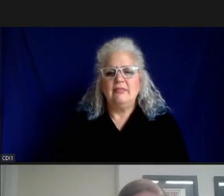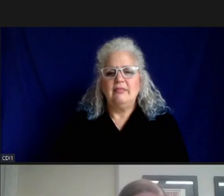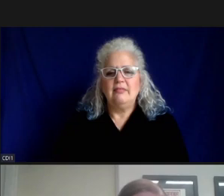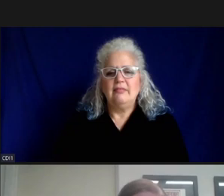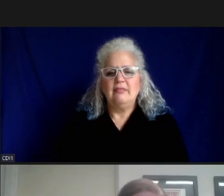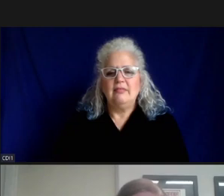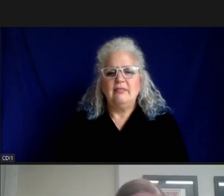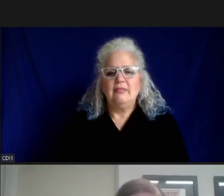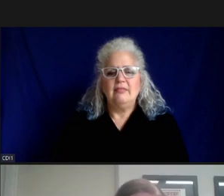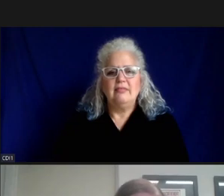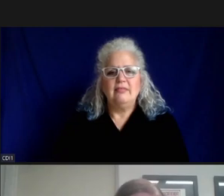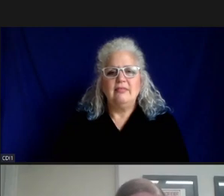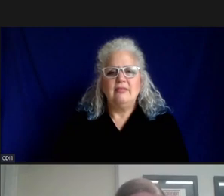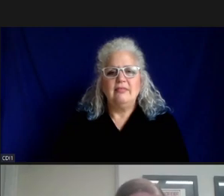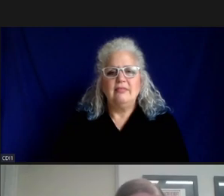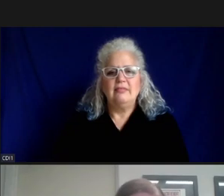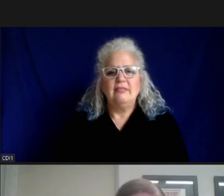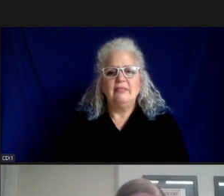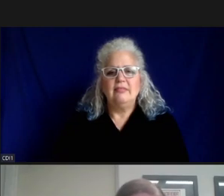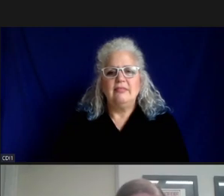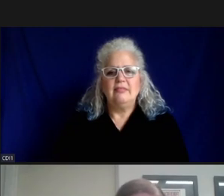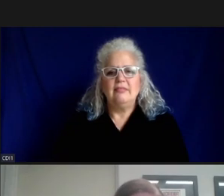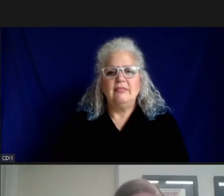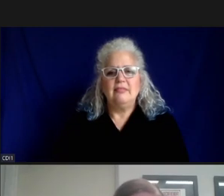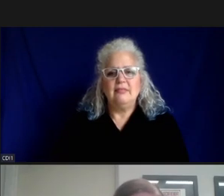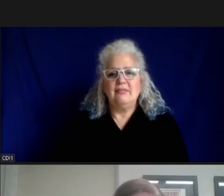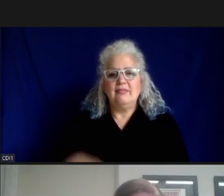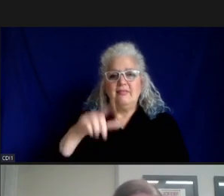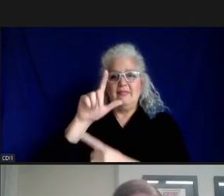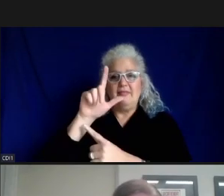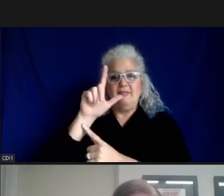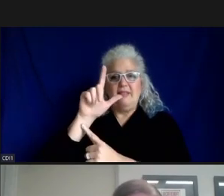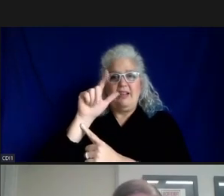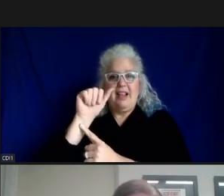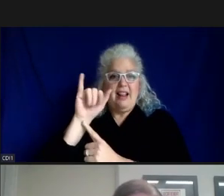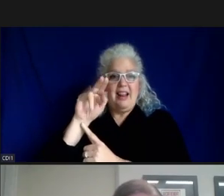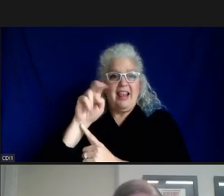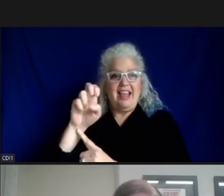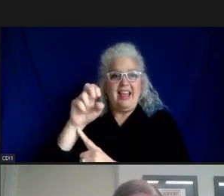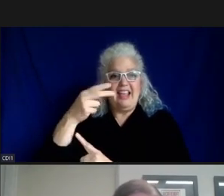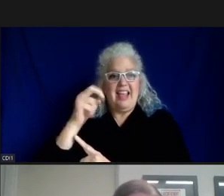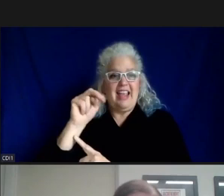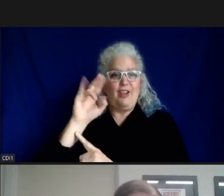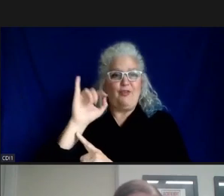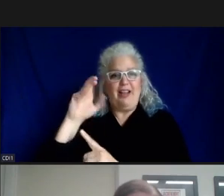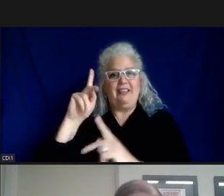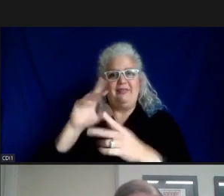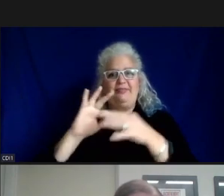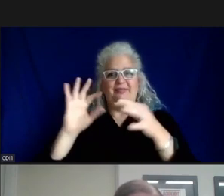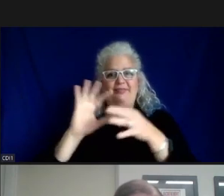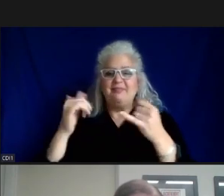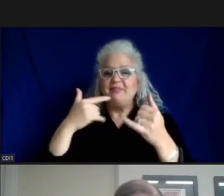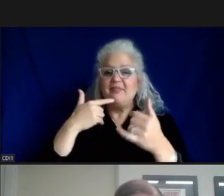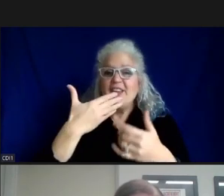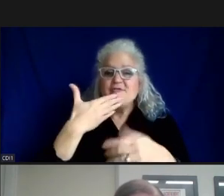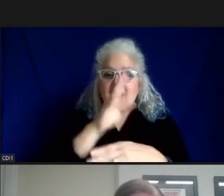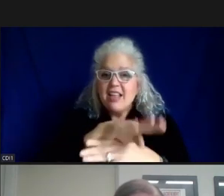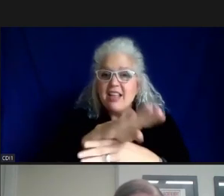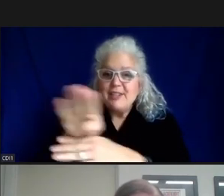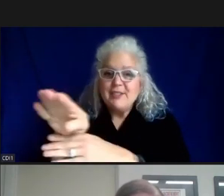Well, good afternoon, everyone. My name is Lainey Hendricks, and I am with Marin Health and Human Services, and this is a special town